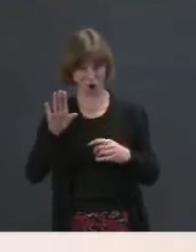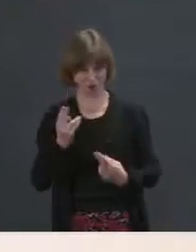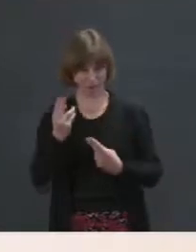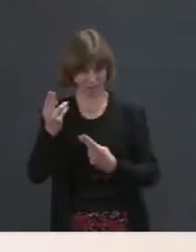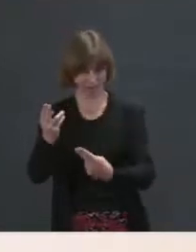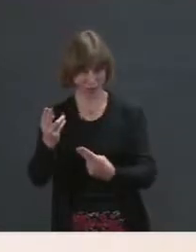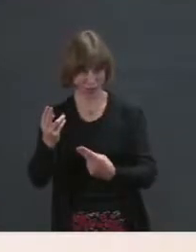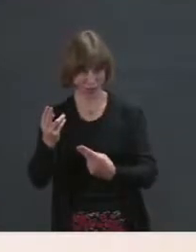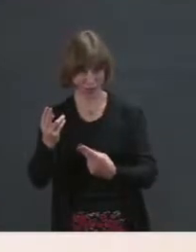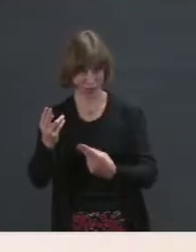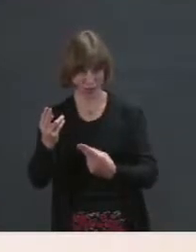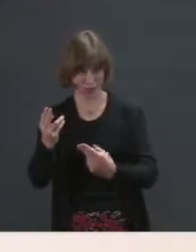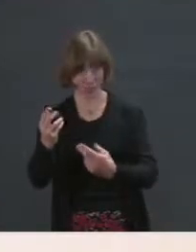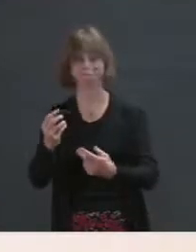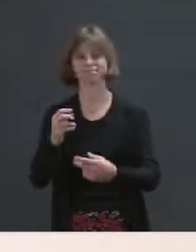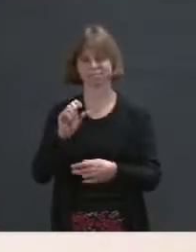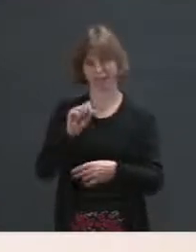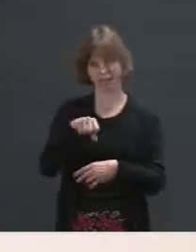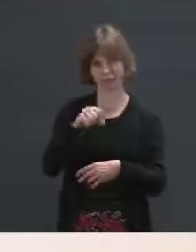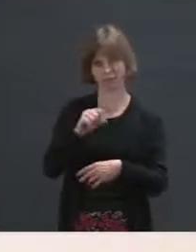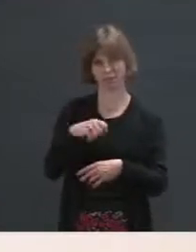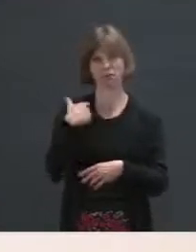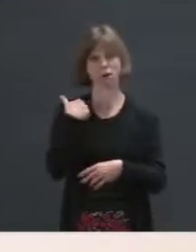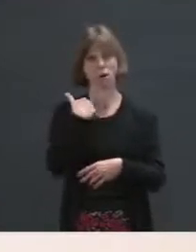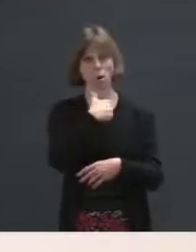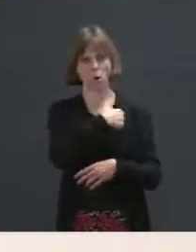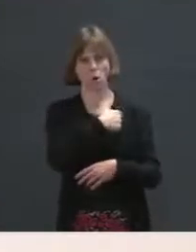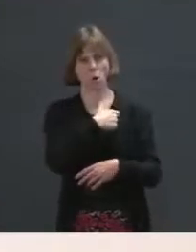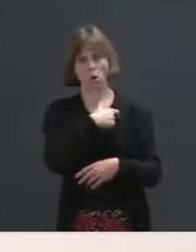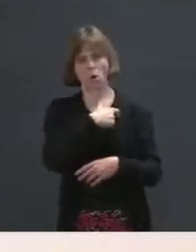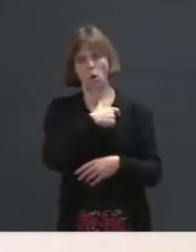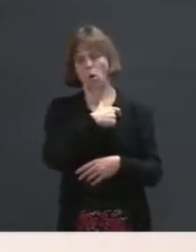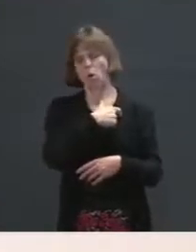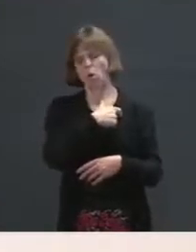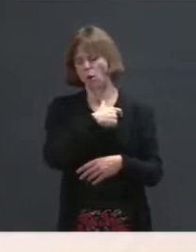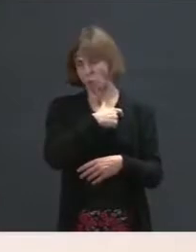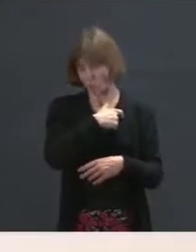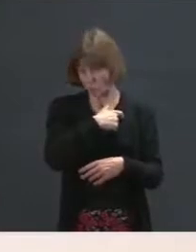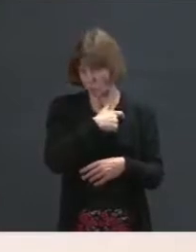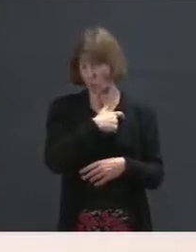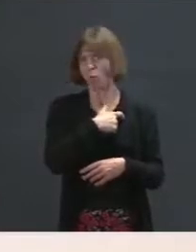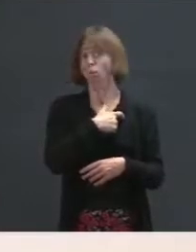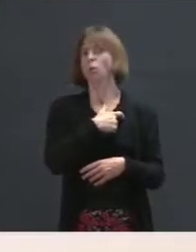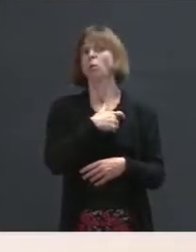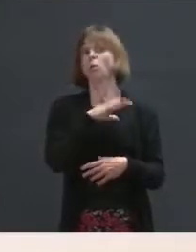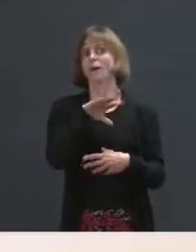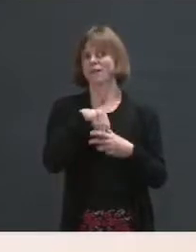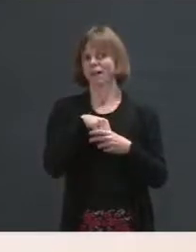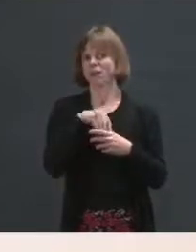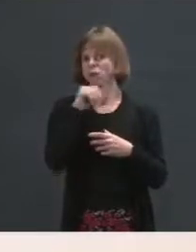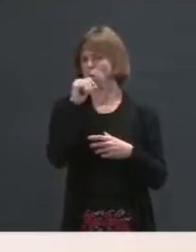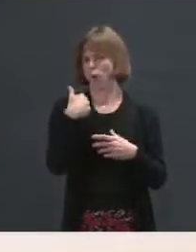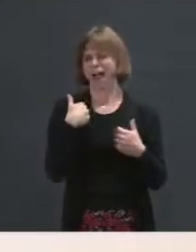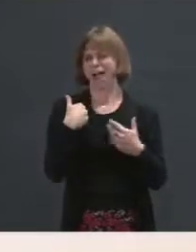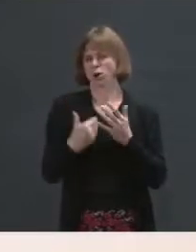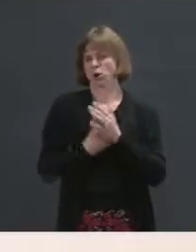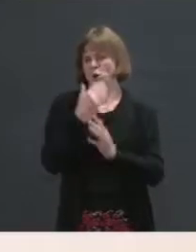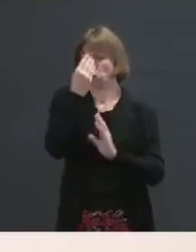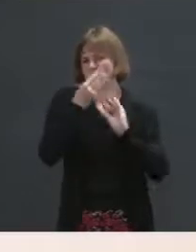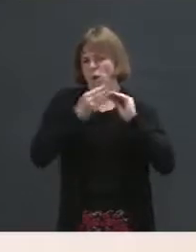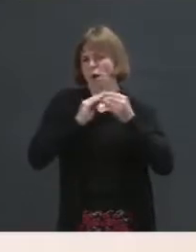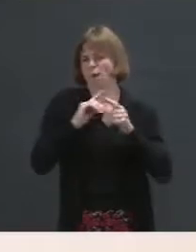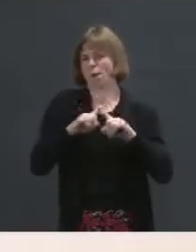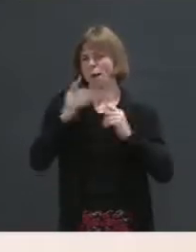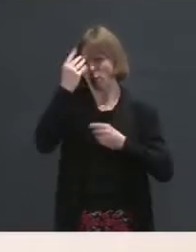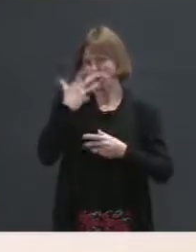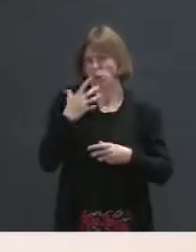Correct. We have been engaged. I noted yesterday, and I don't have a new number update, that Neera Tanden herself had engaged directly with